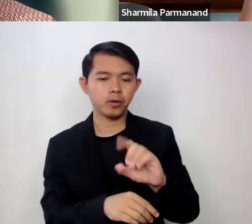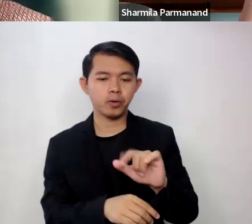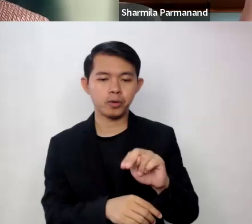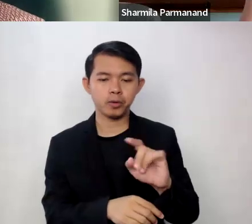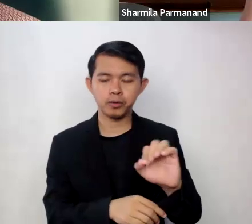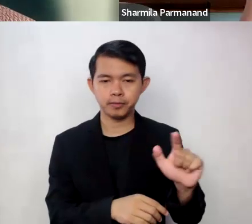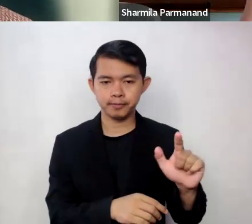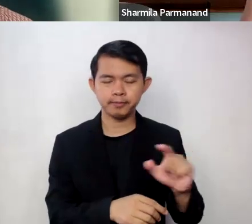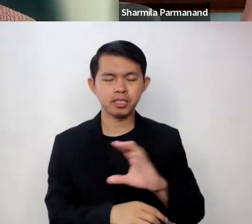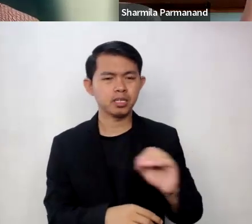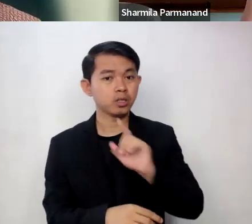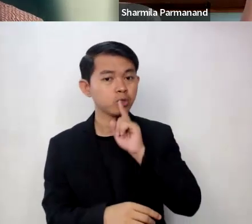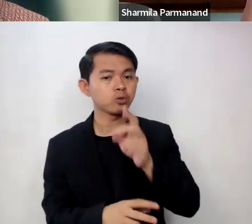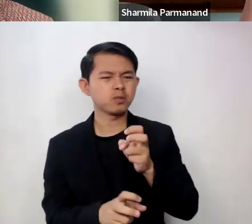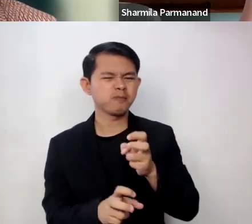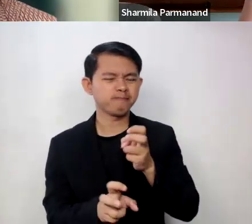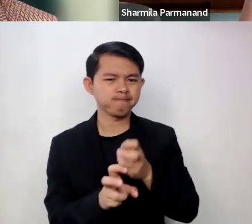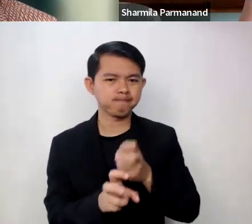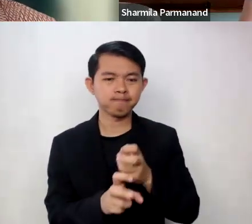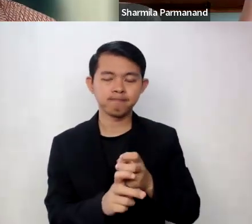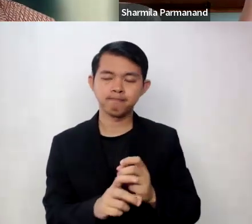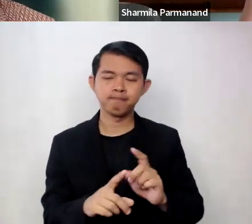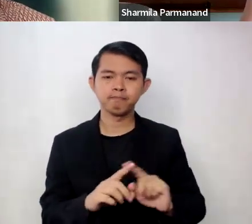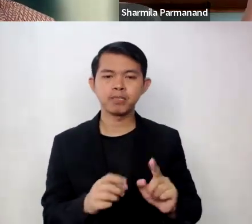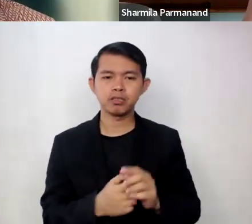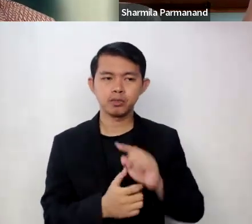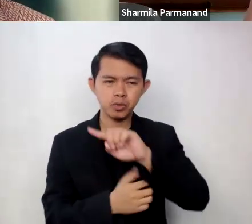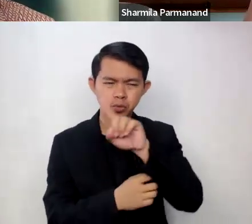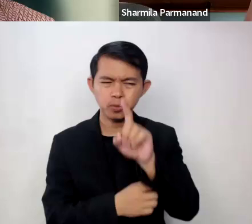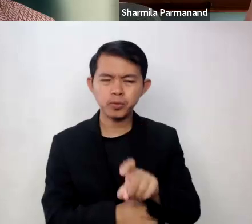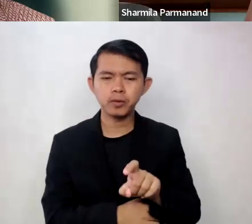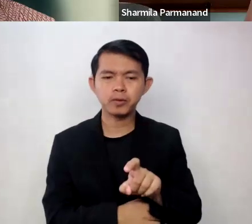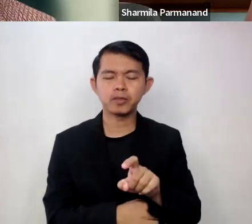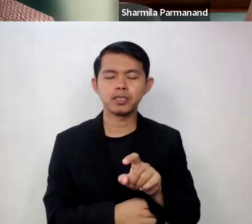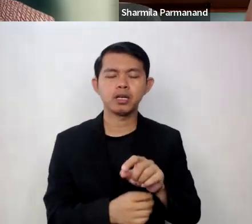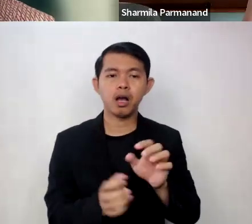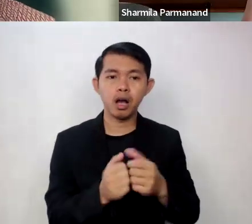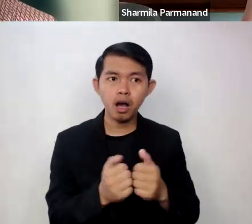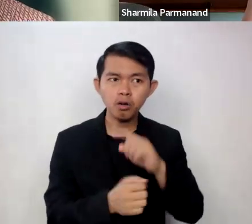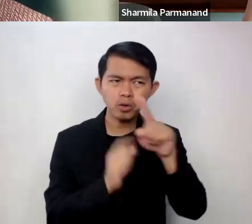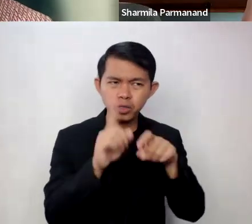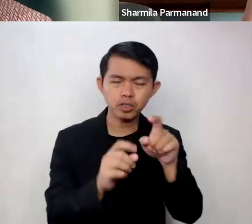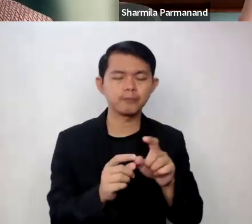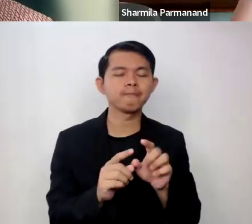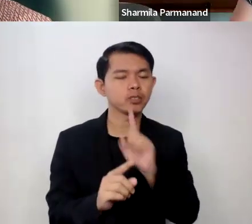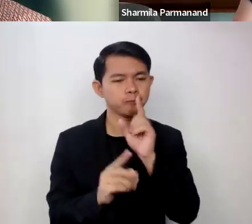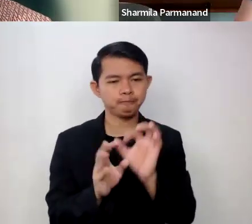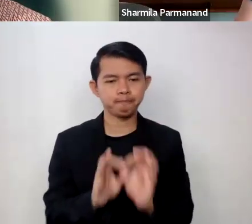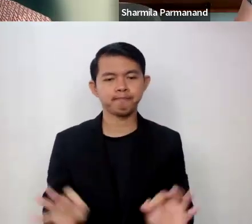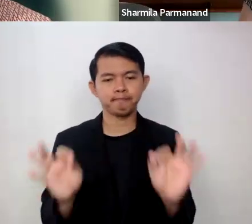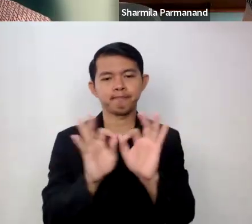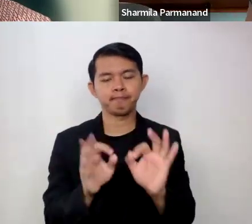tricky. And I think the way we ask the questions here is also really important, because the problem